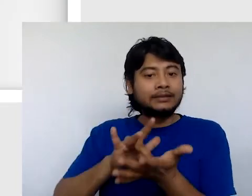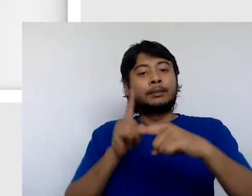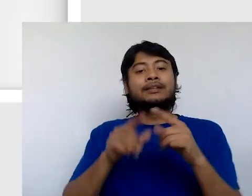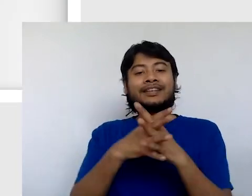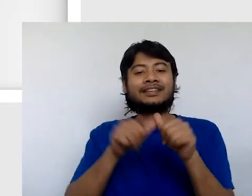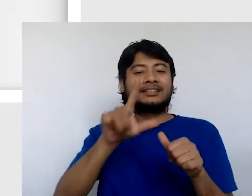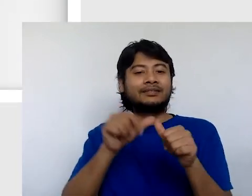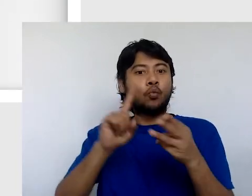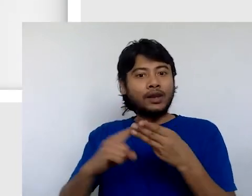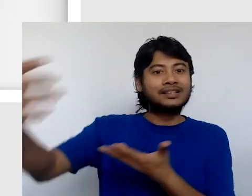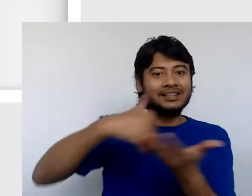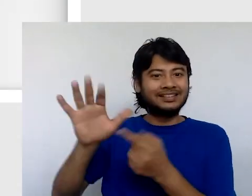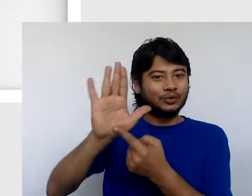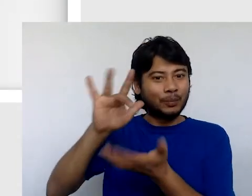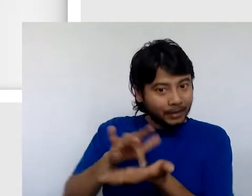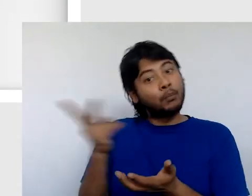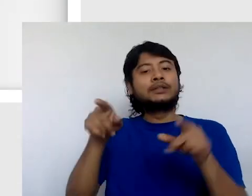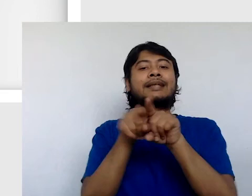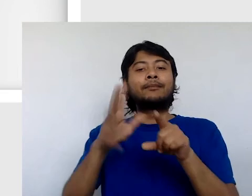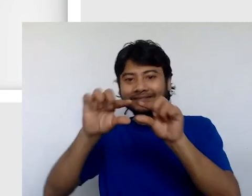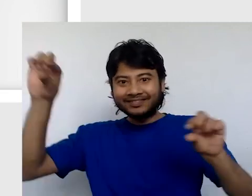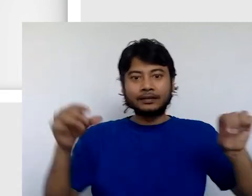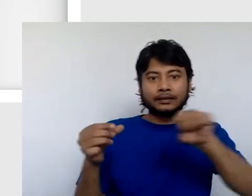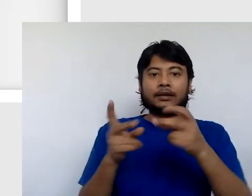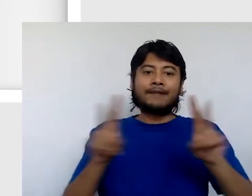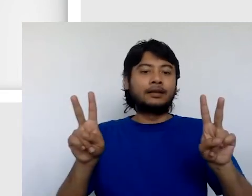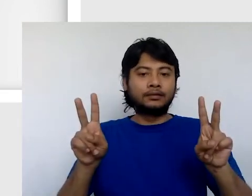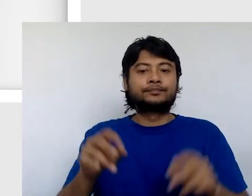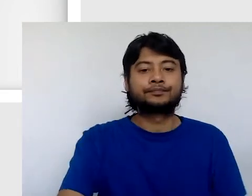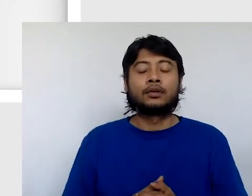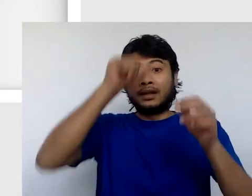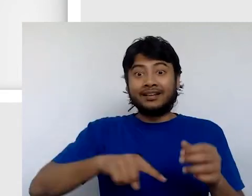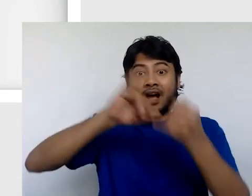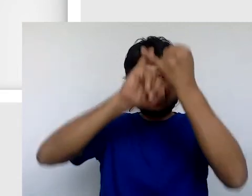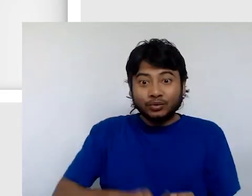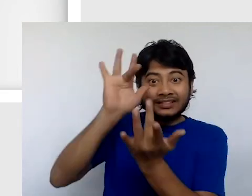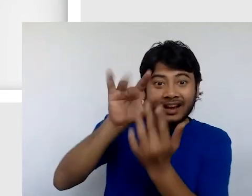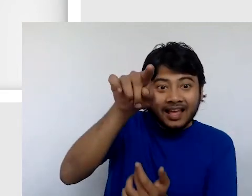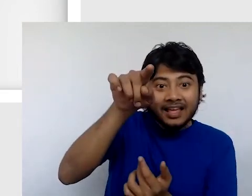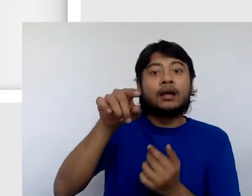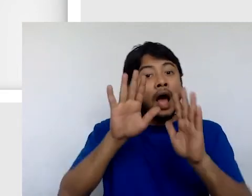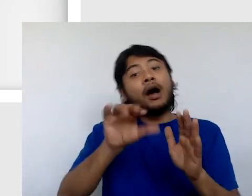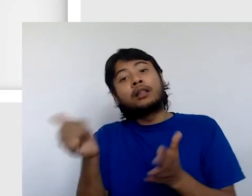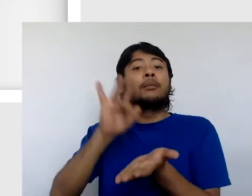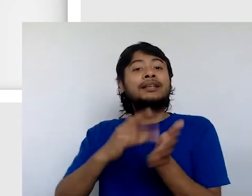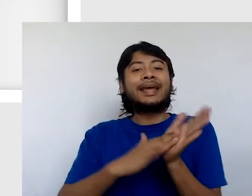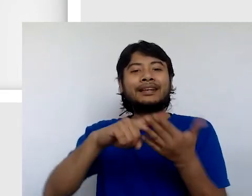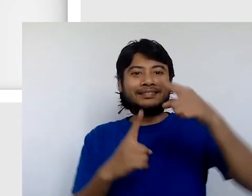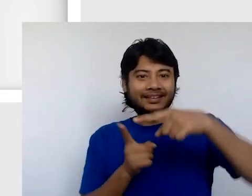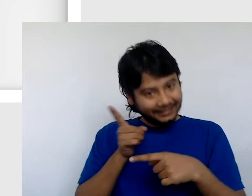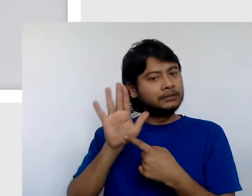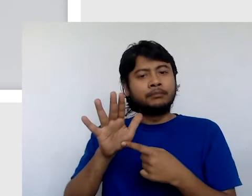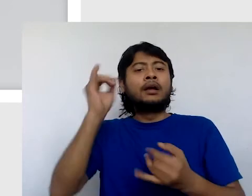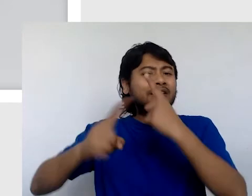Consequently, if we look at other objects produced in the Deccan, such as this hilt from the Metz collection, we see similar zoomorphic